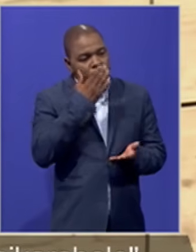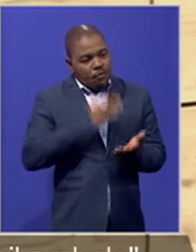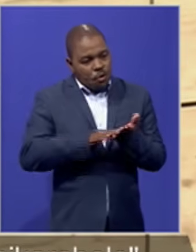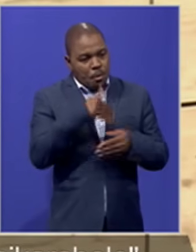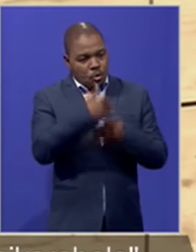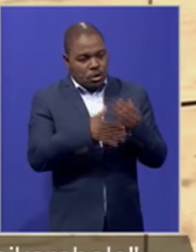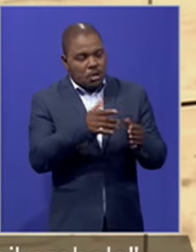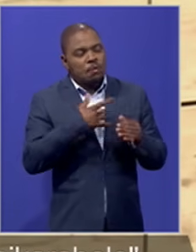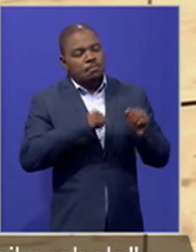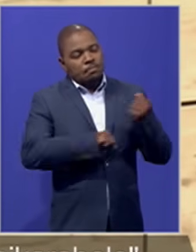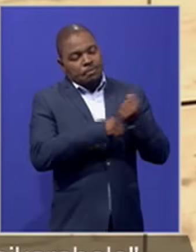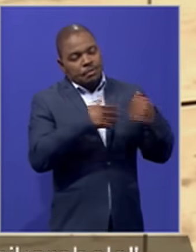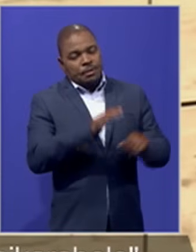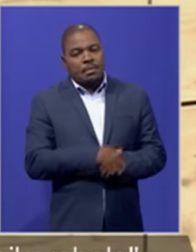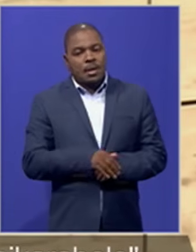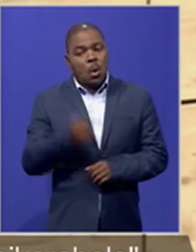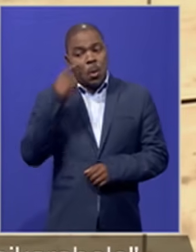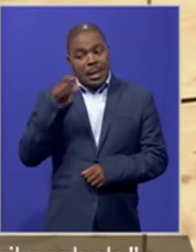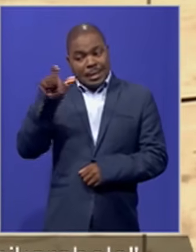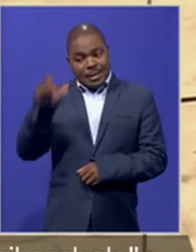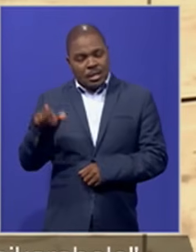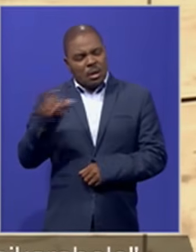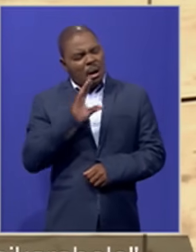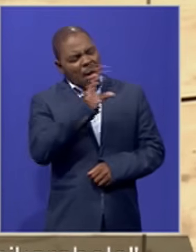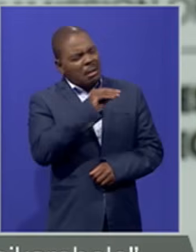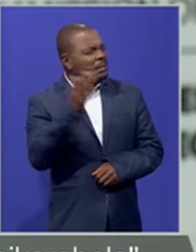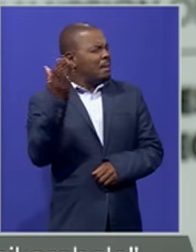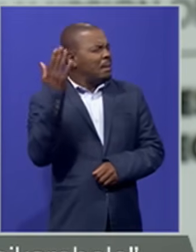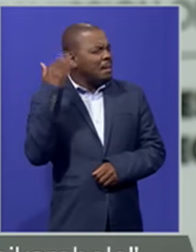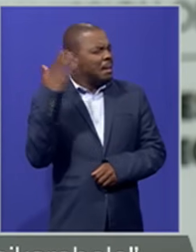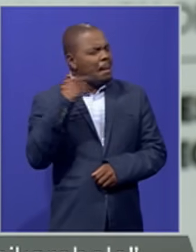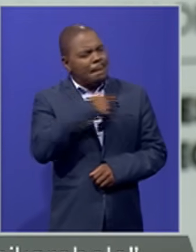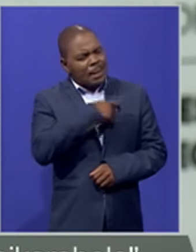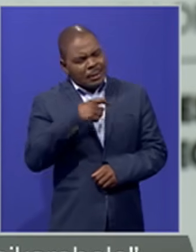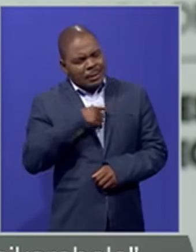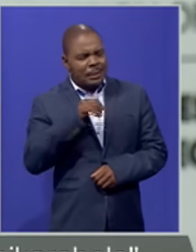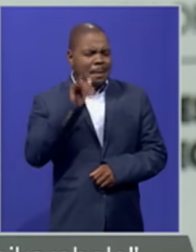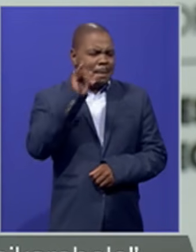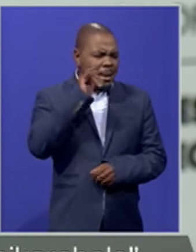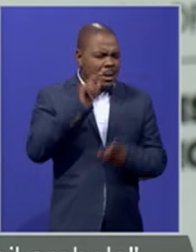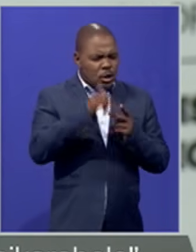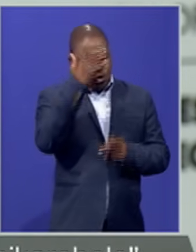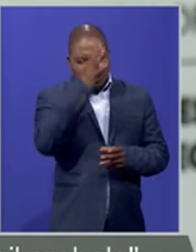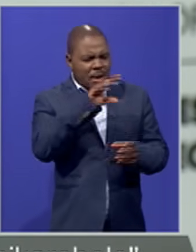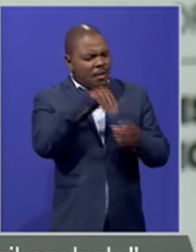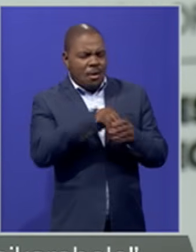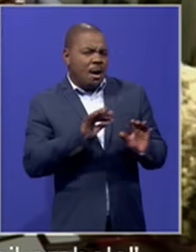ya ditlhatse e botšišitše ka karolo yeo e kgathilwego ke dipresidente tša maloba Thabo Mbeki le Jacob Zuma.